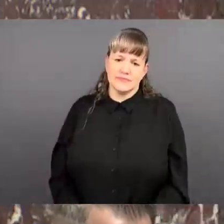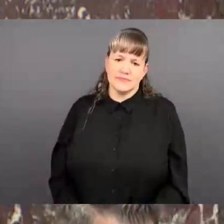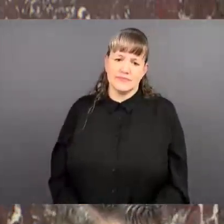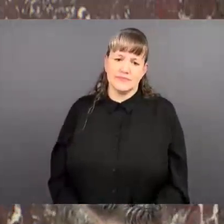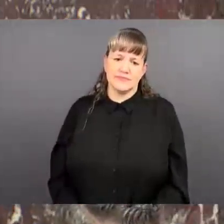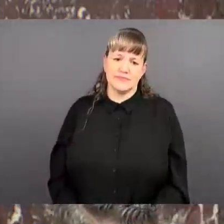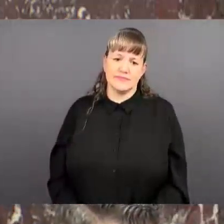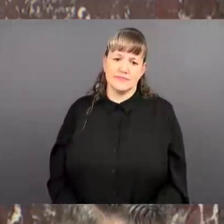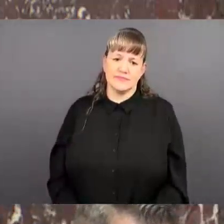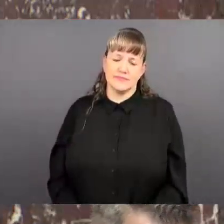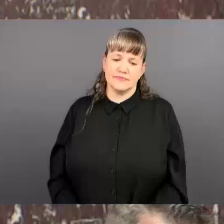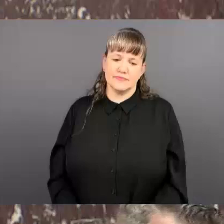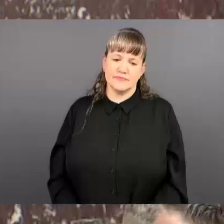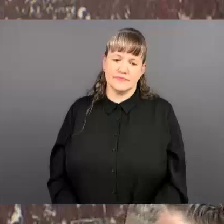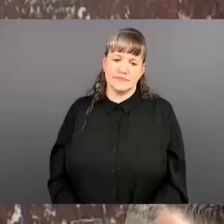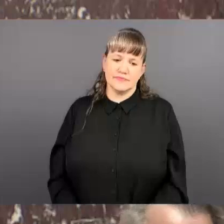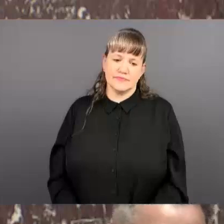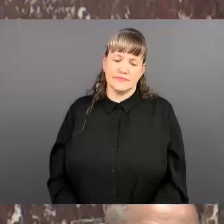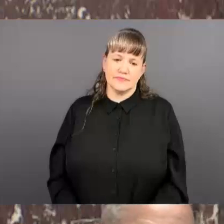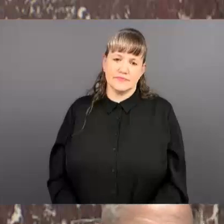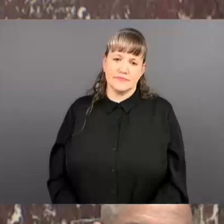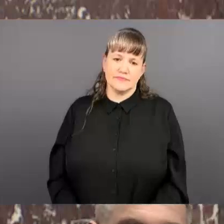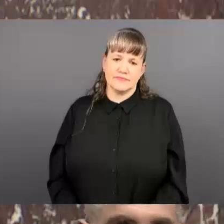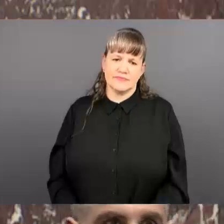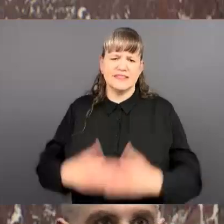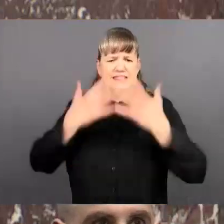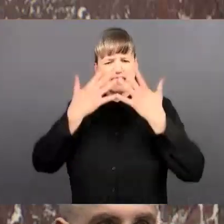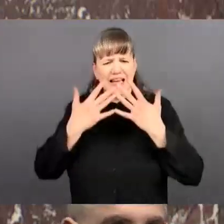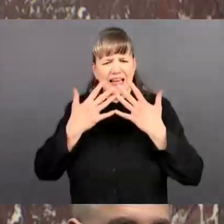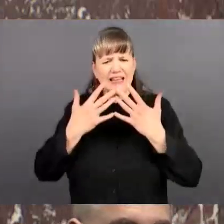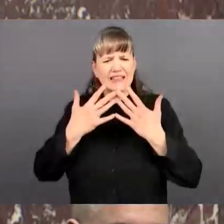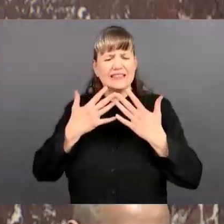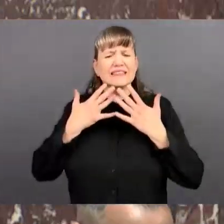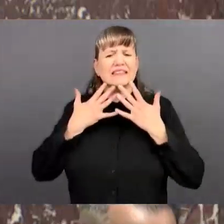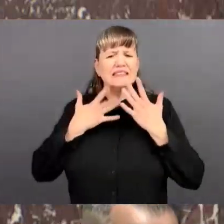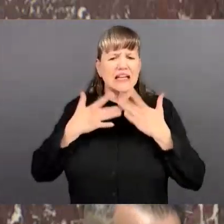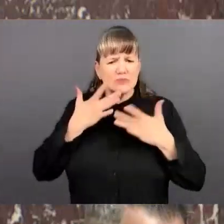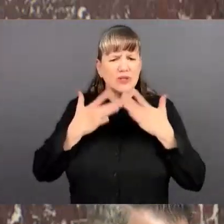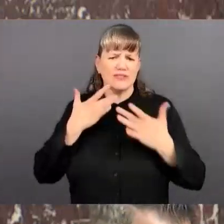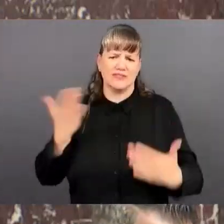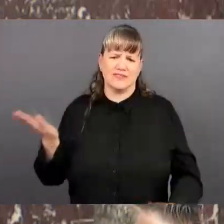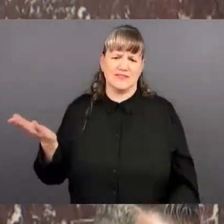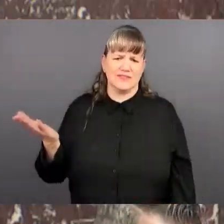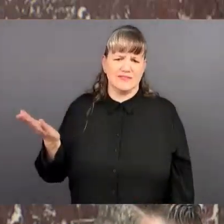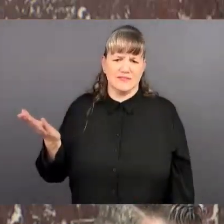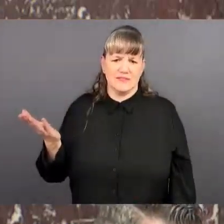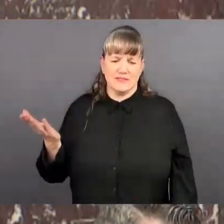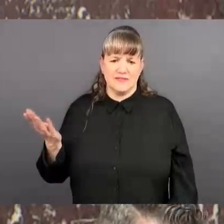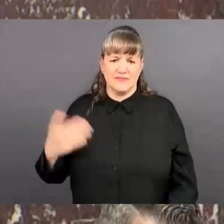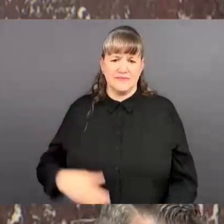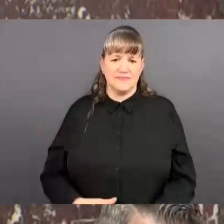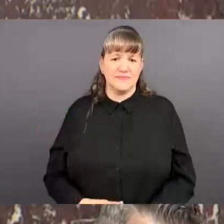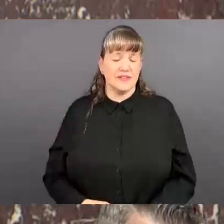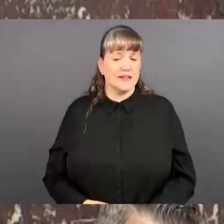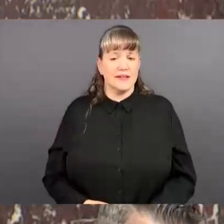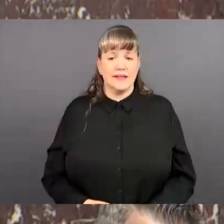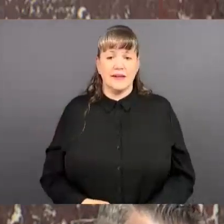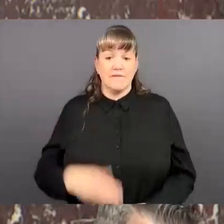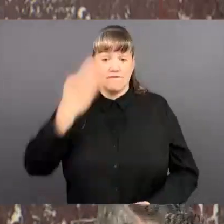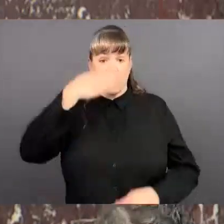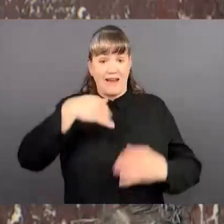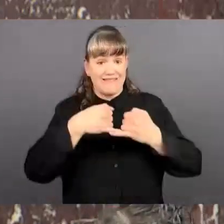Sad and desperate. Frontline workers, they're burning out. Programs, they're getting cut. Buses for kids